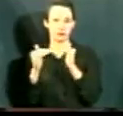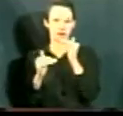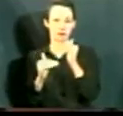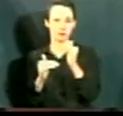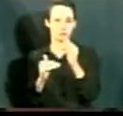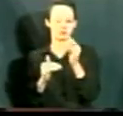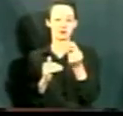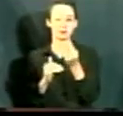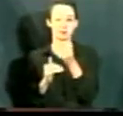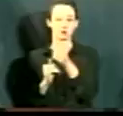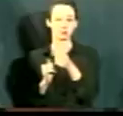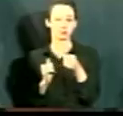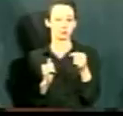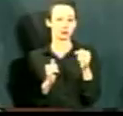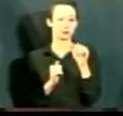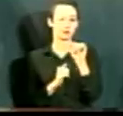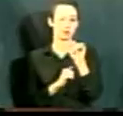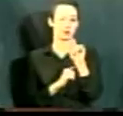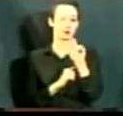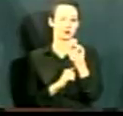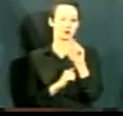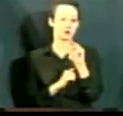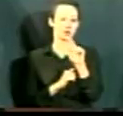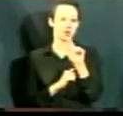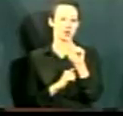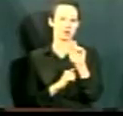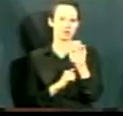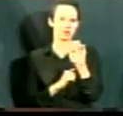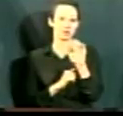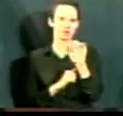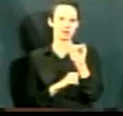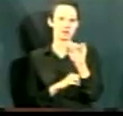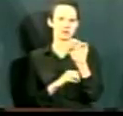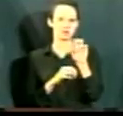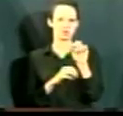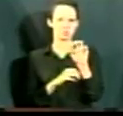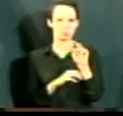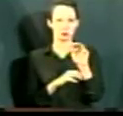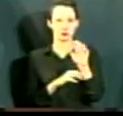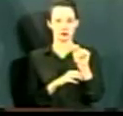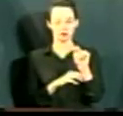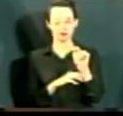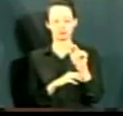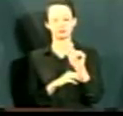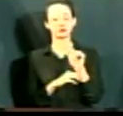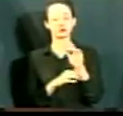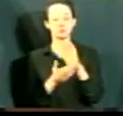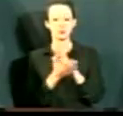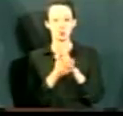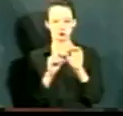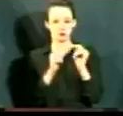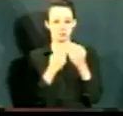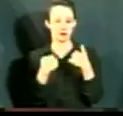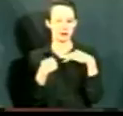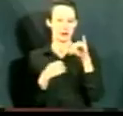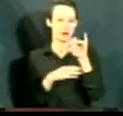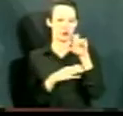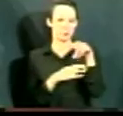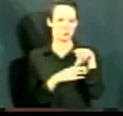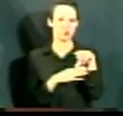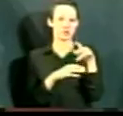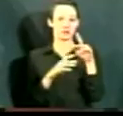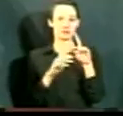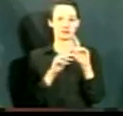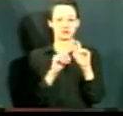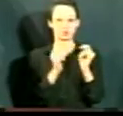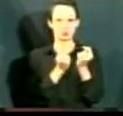is placed on an alternate assessment, the school team has an IEP team statement of